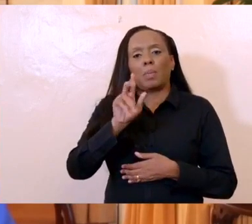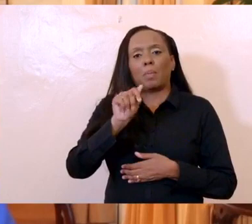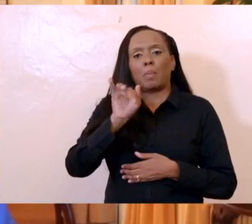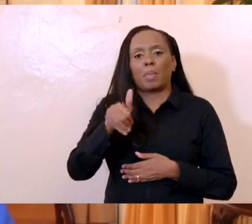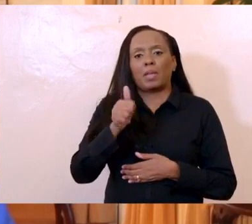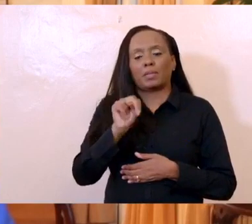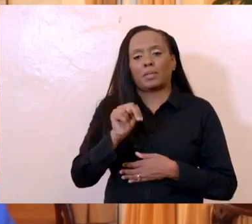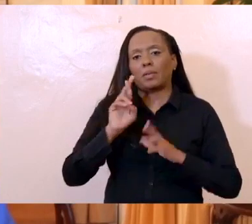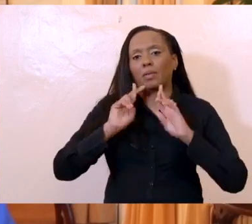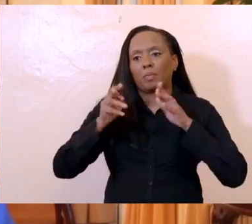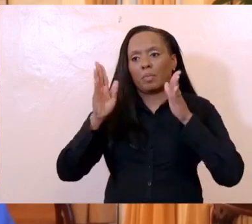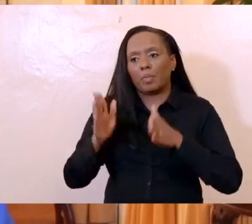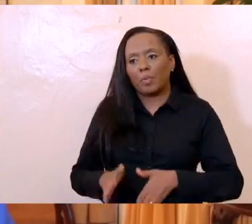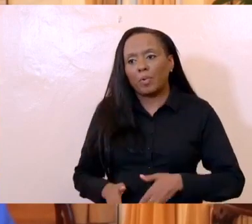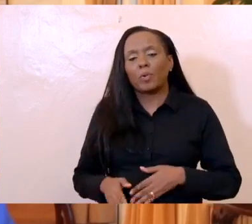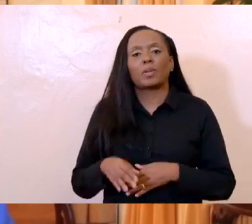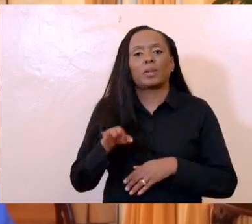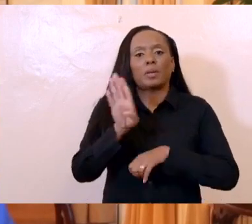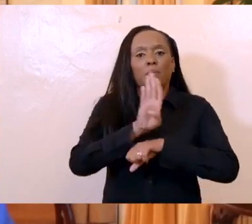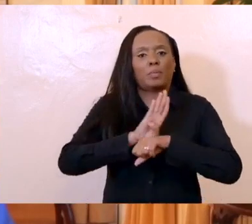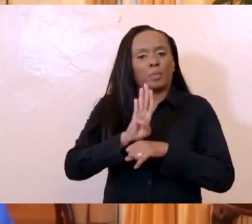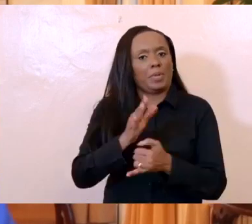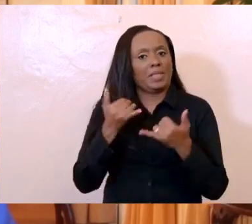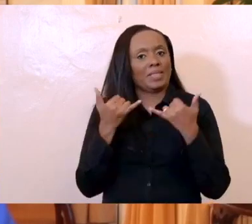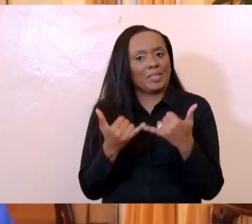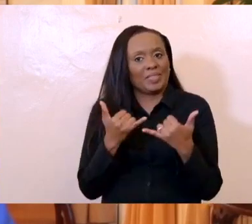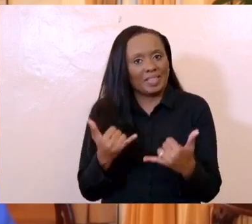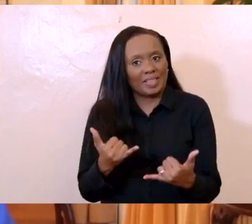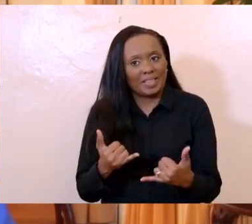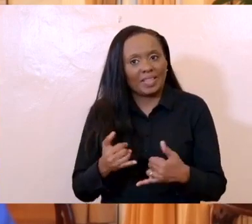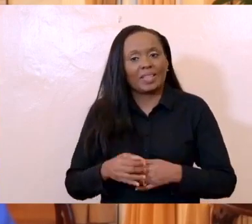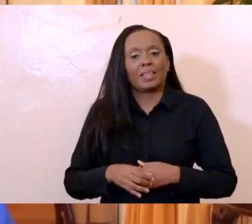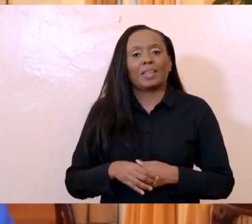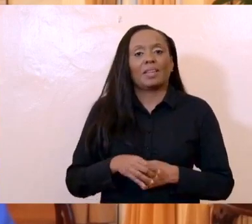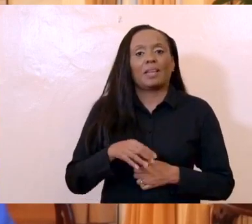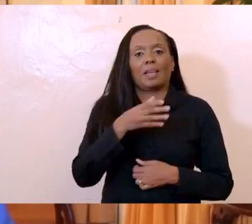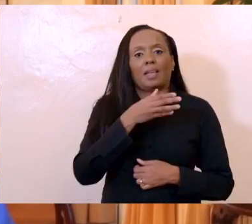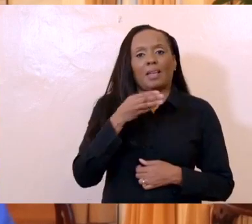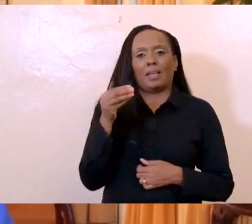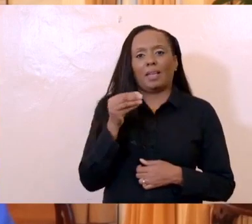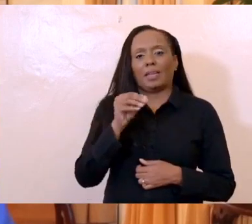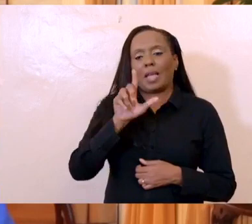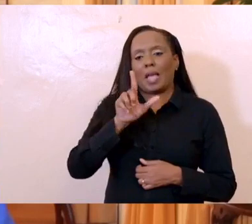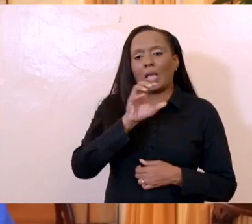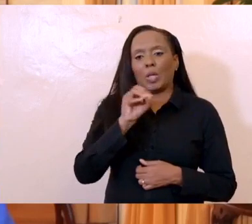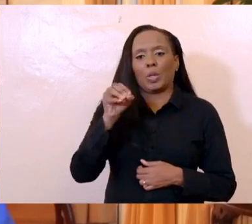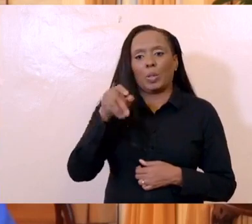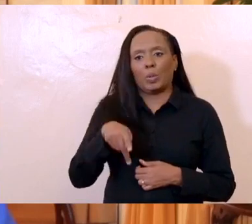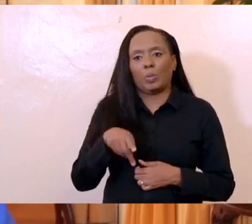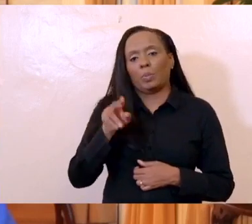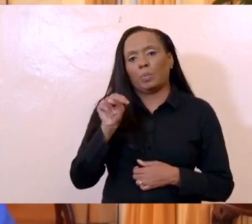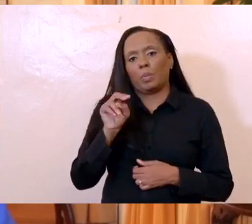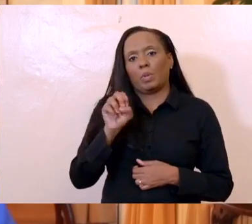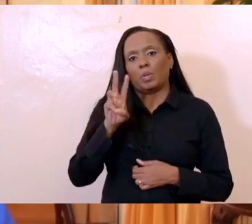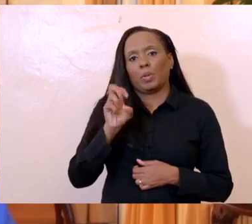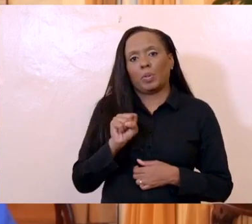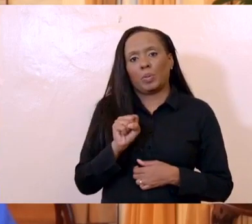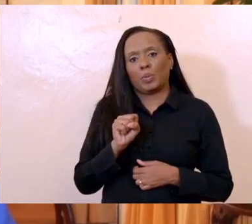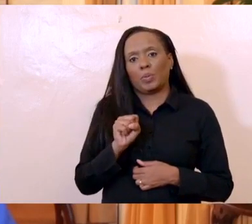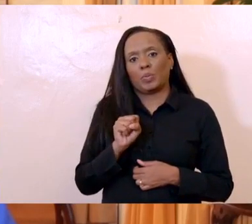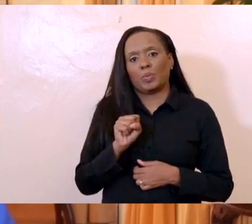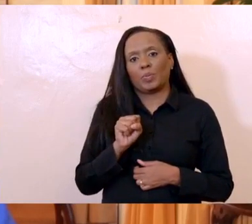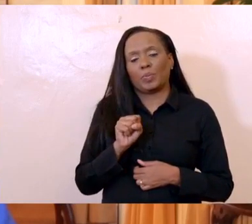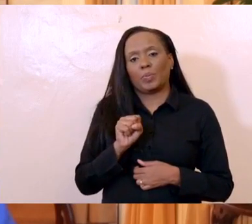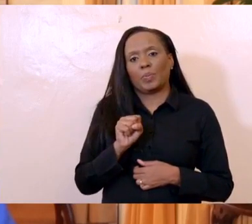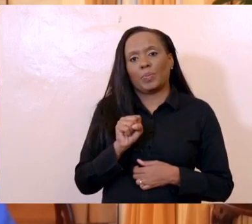Reporter, Anesta Henry of Barbados Today, and Katrina King of Loop News. Ladies and